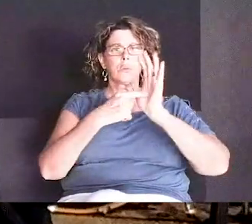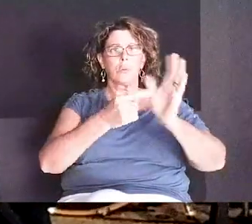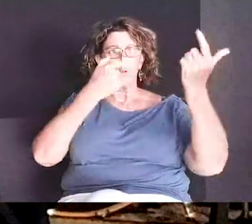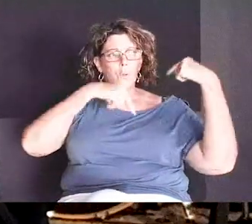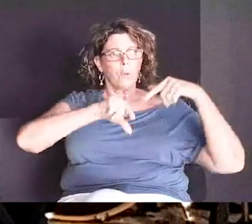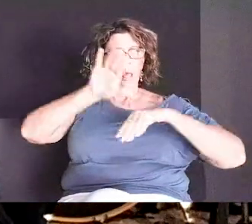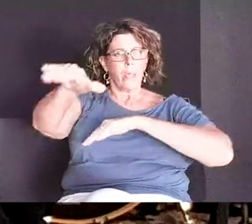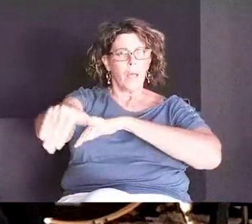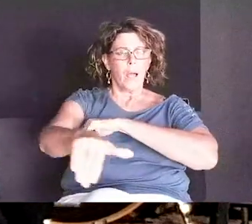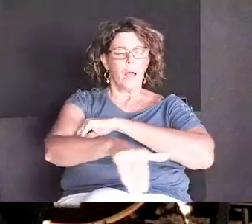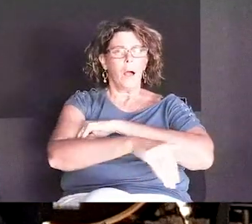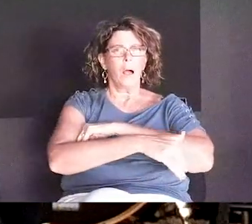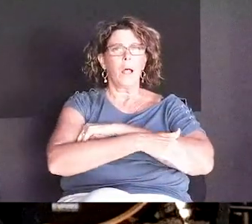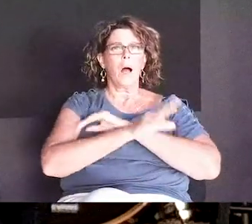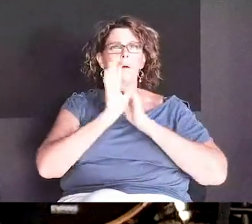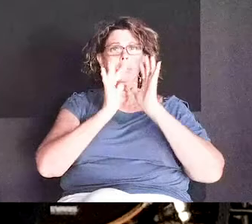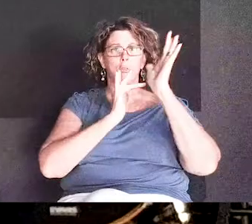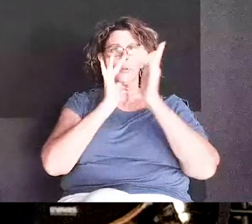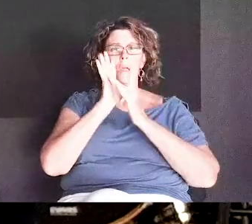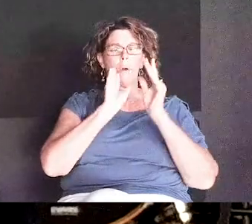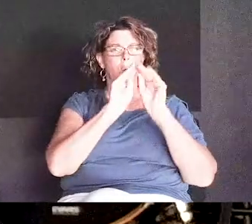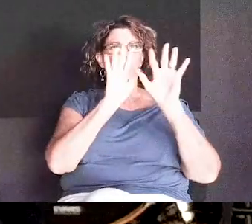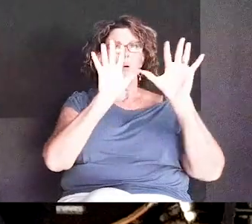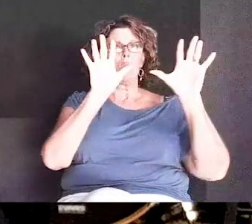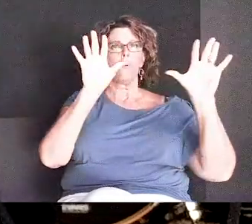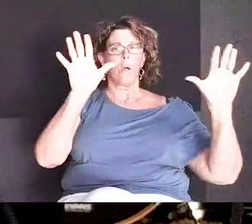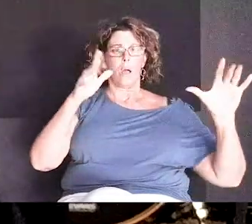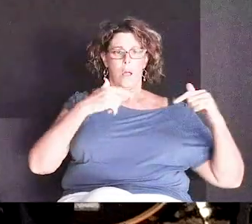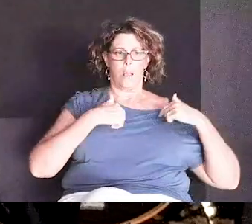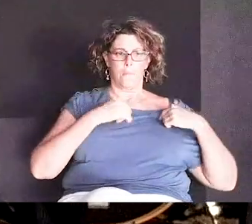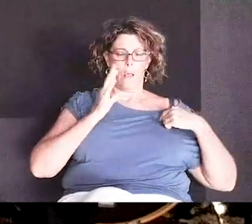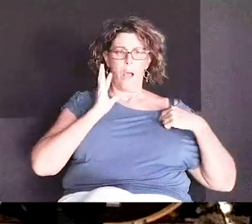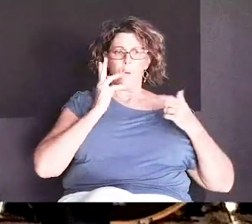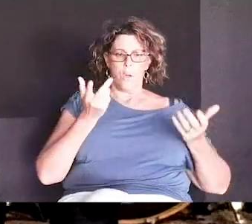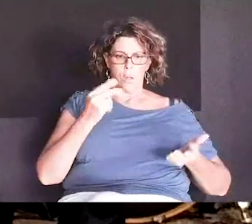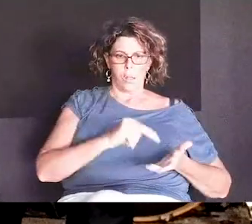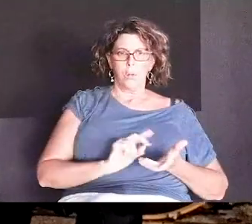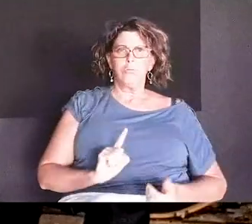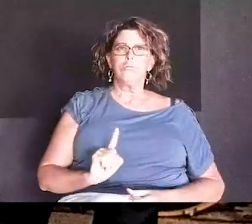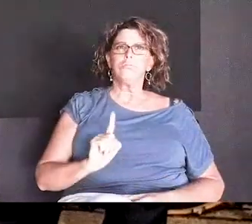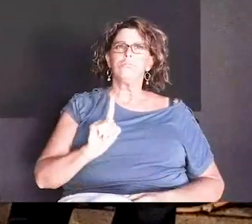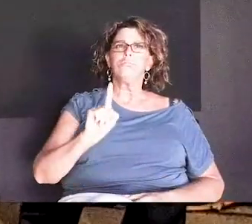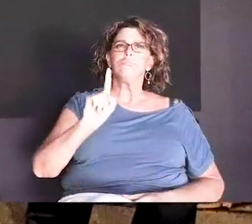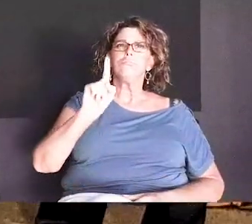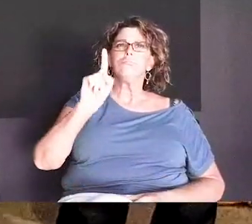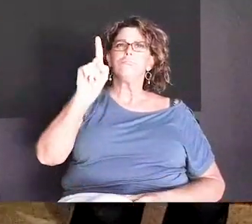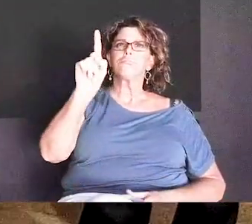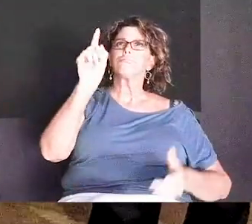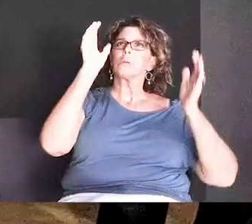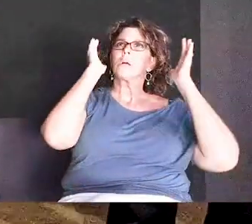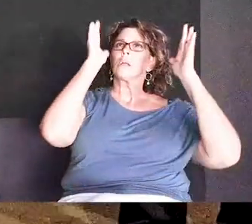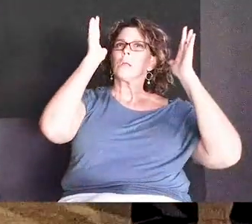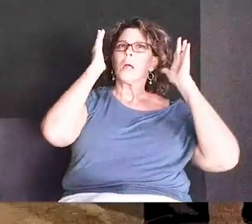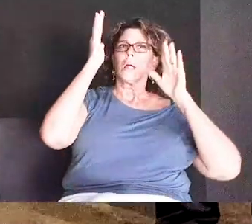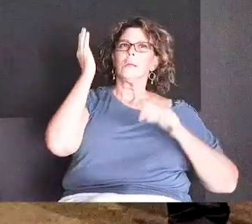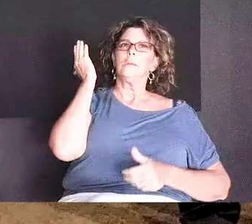the night, and I will rise among